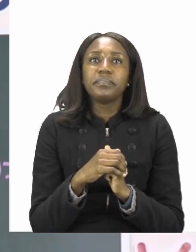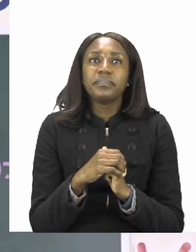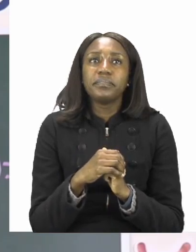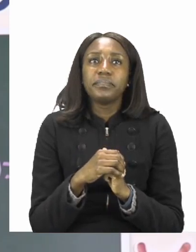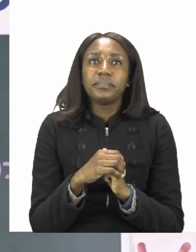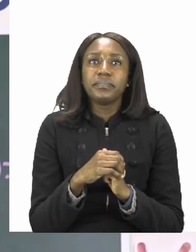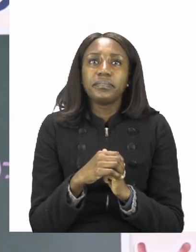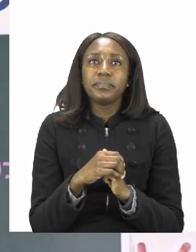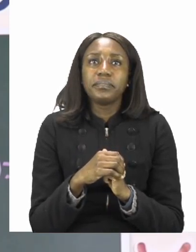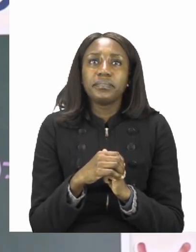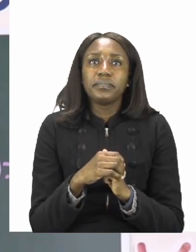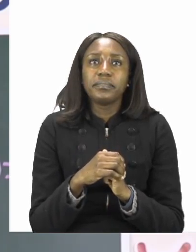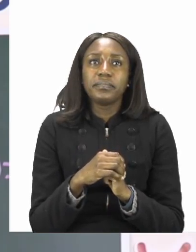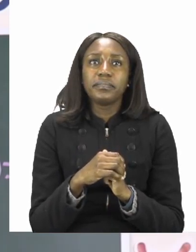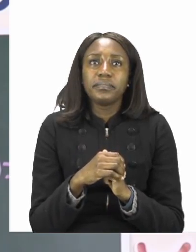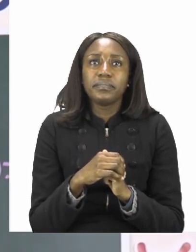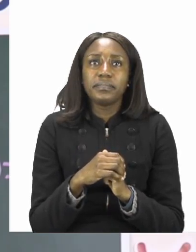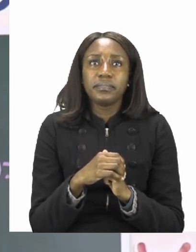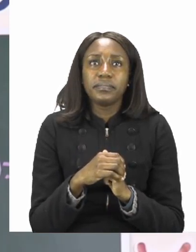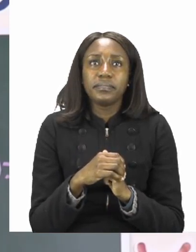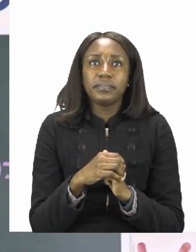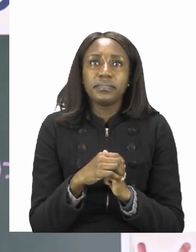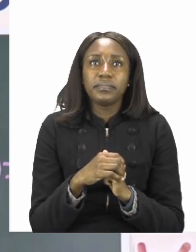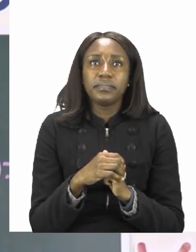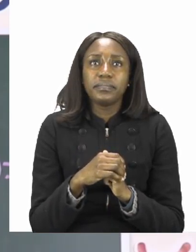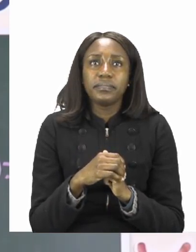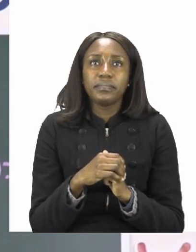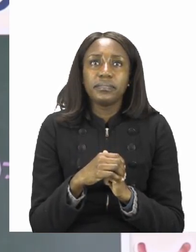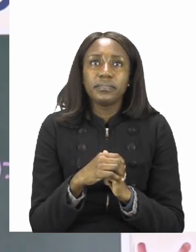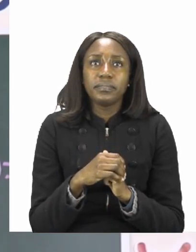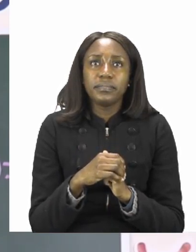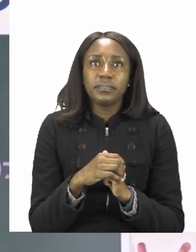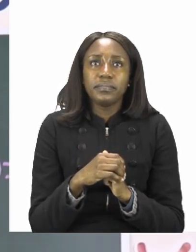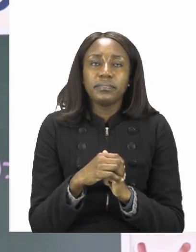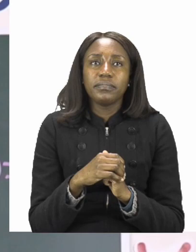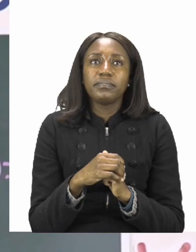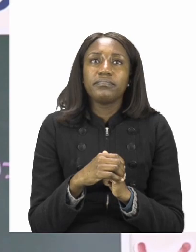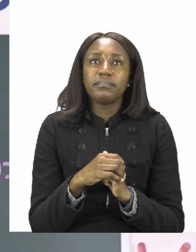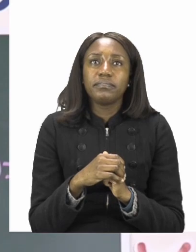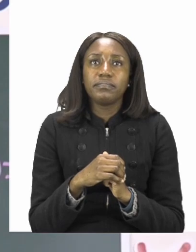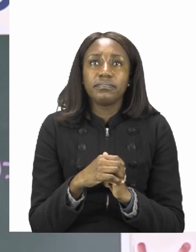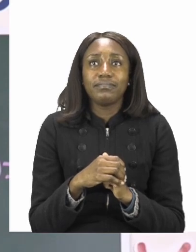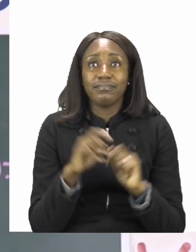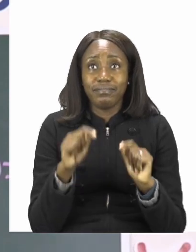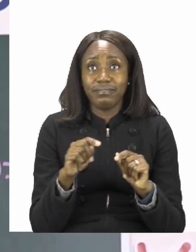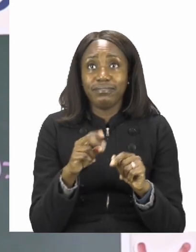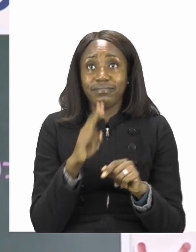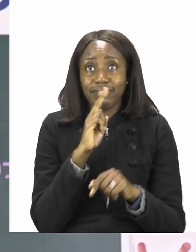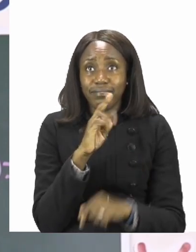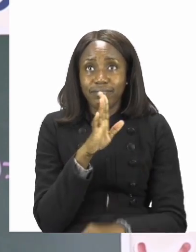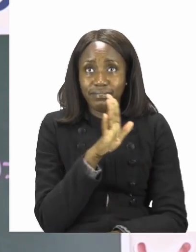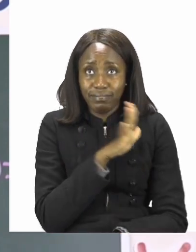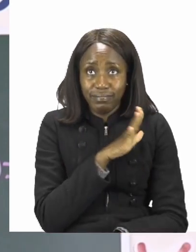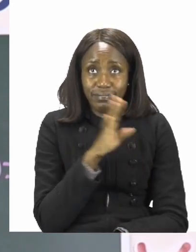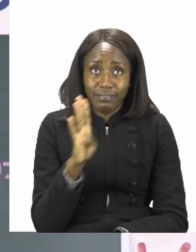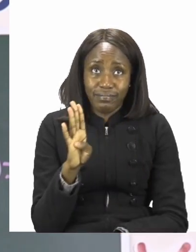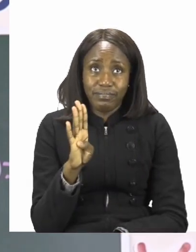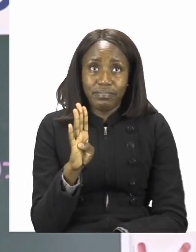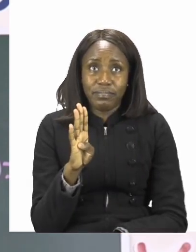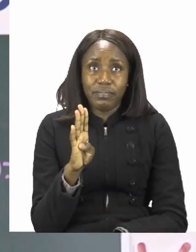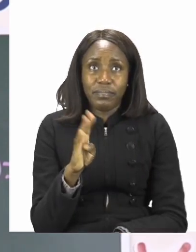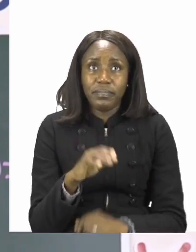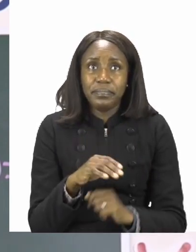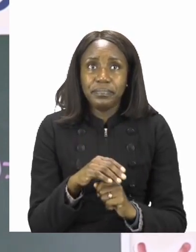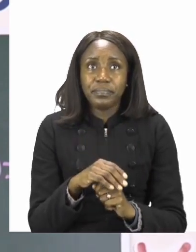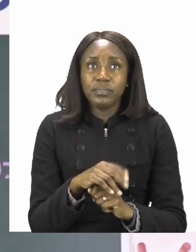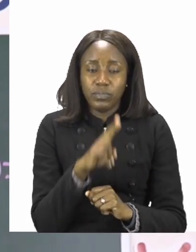changed. So our answer, boys and girls, is 54. Now we've